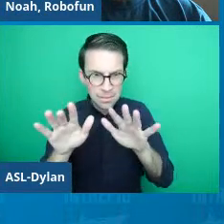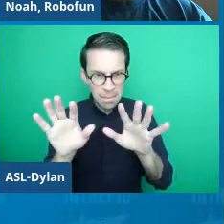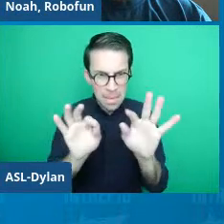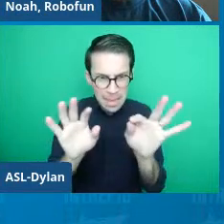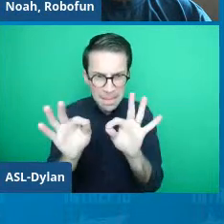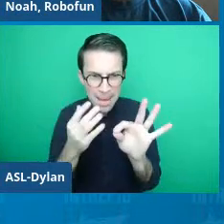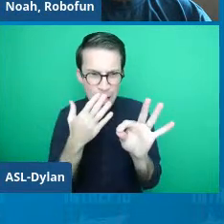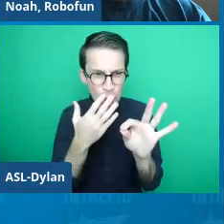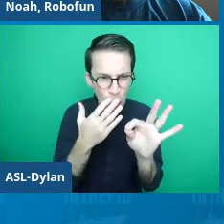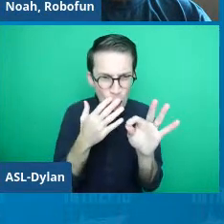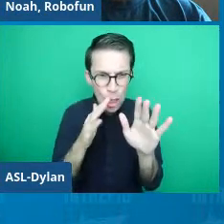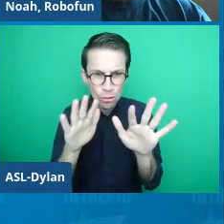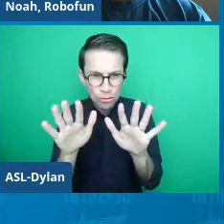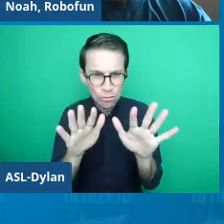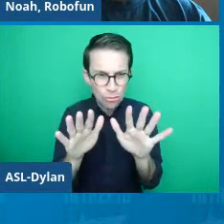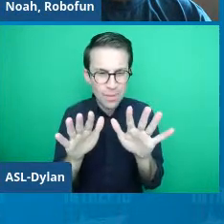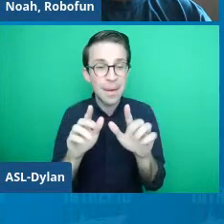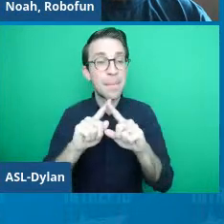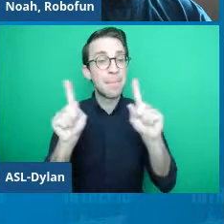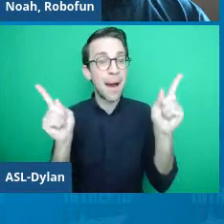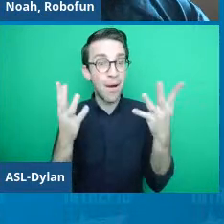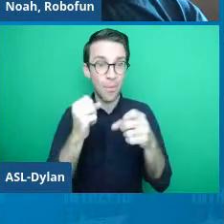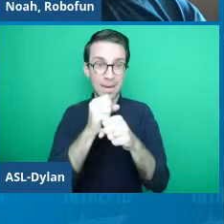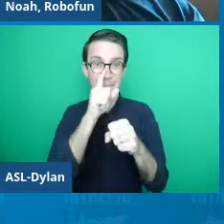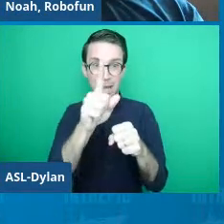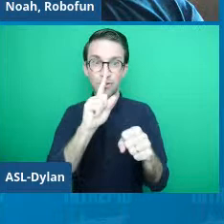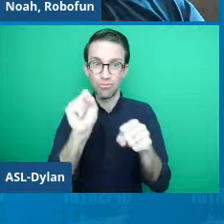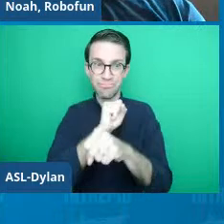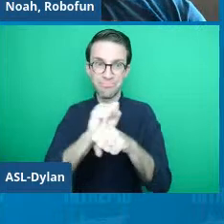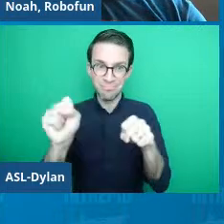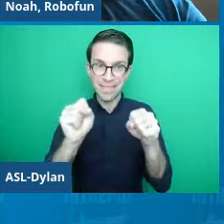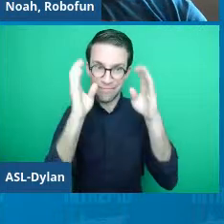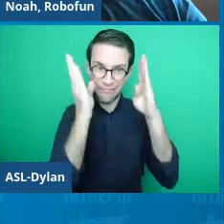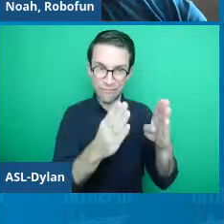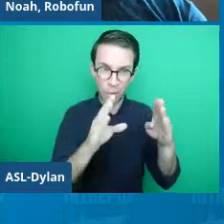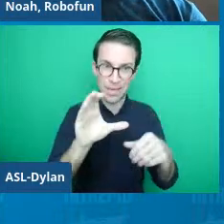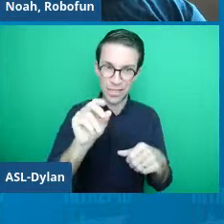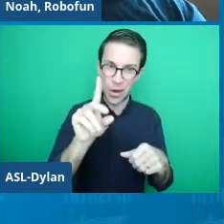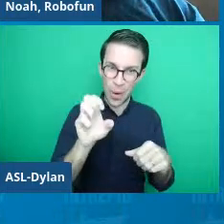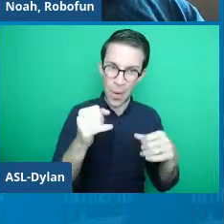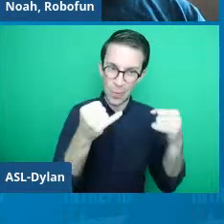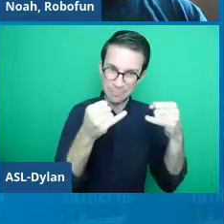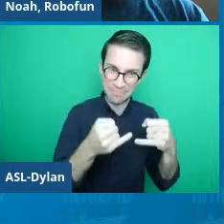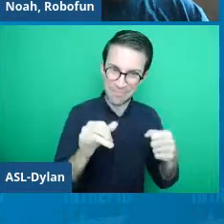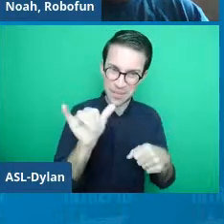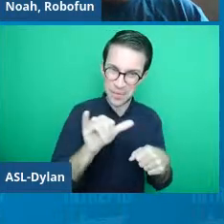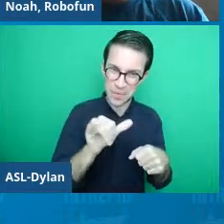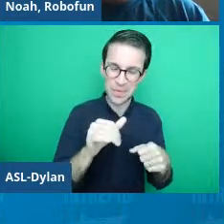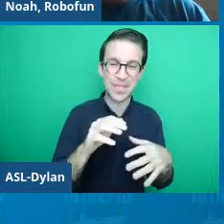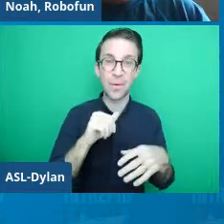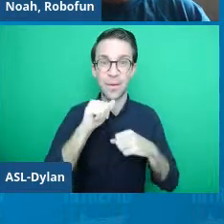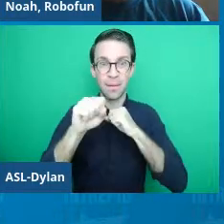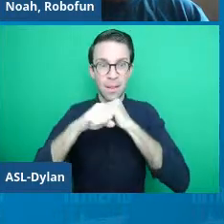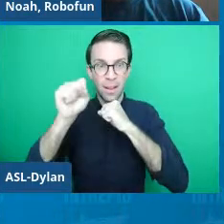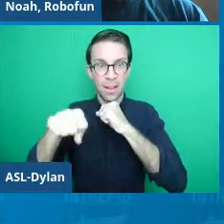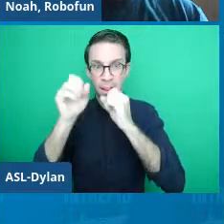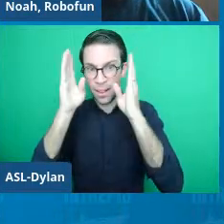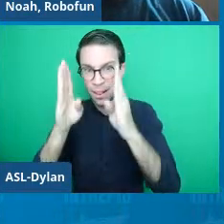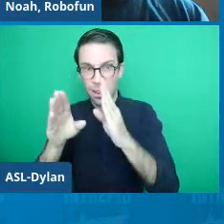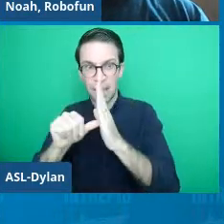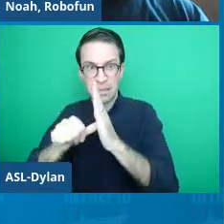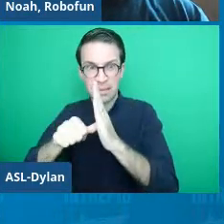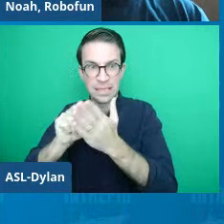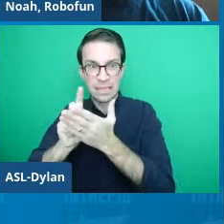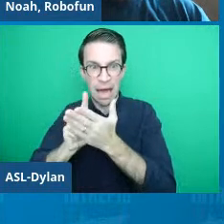fun, but also we wanna make sure that we actually get to coding. So I'm not gonna take too long doing it. And over here, I'm gonna go where it says size, and I'm gonna